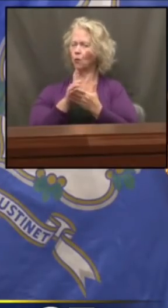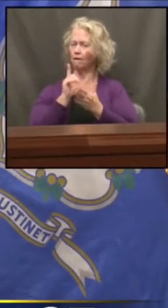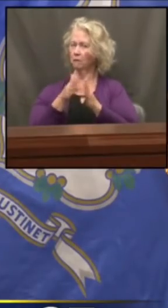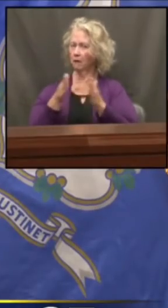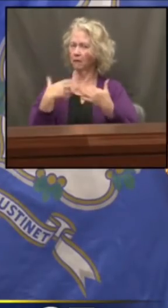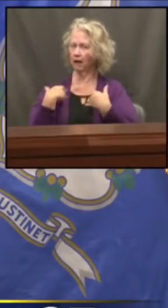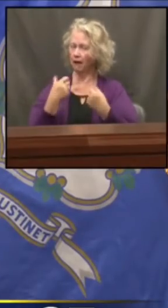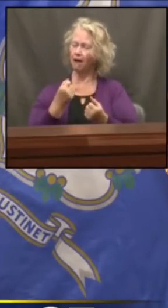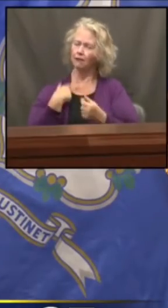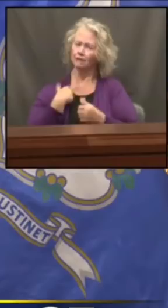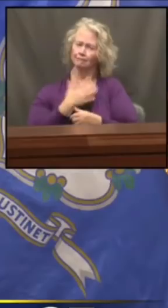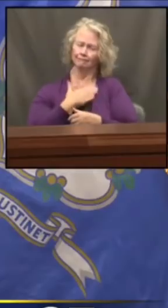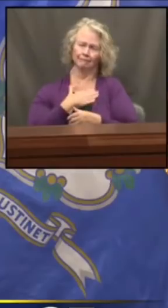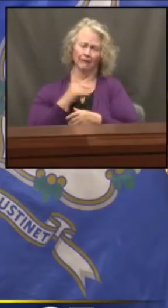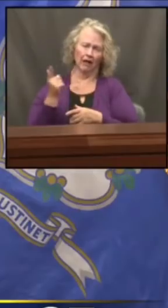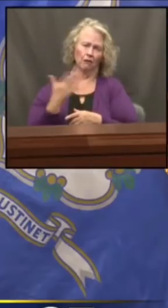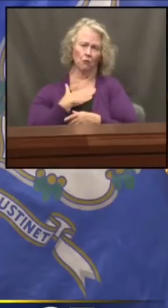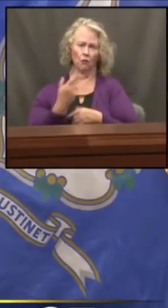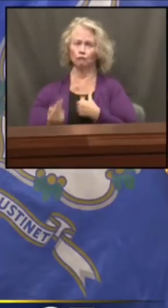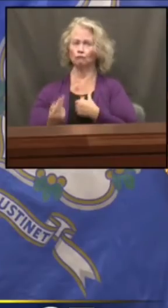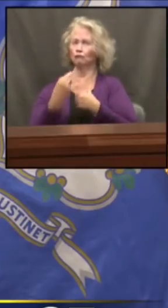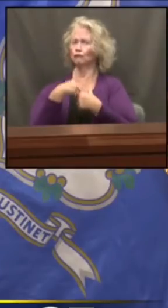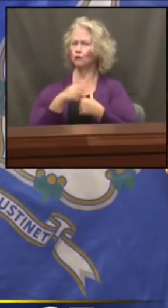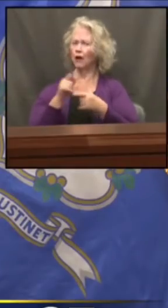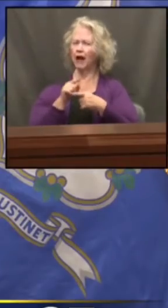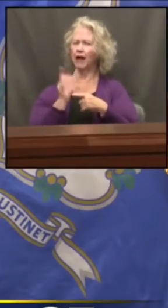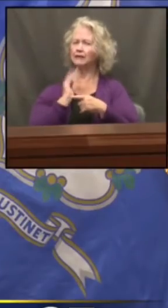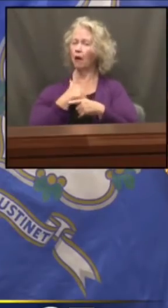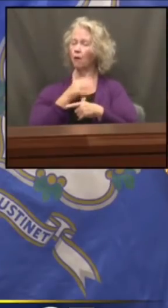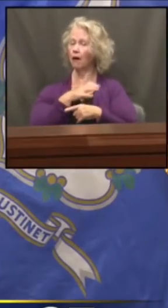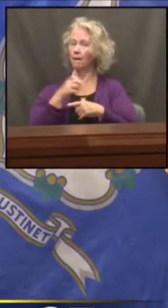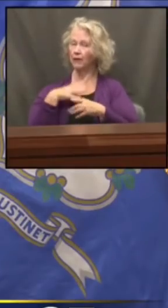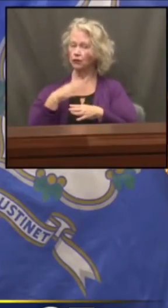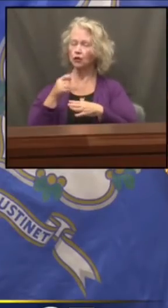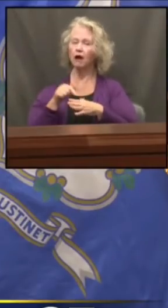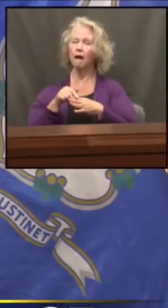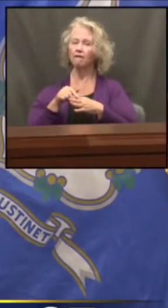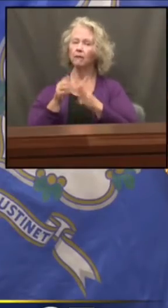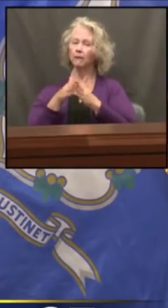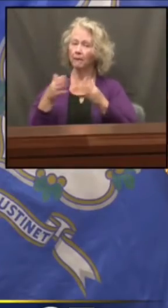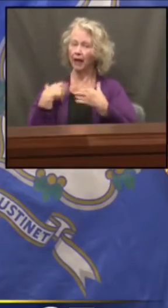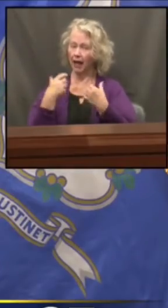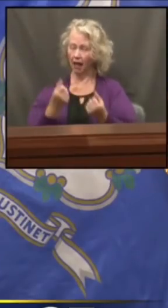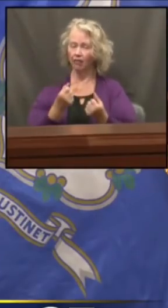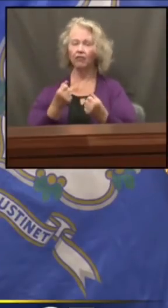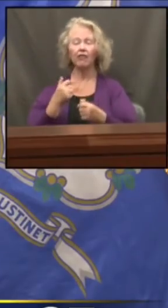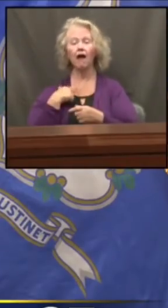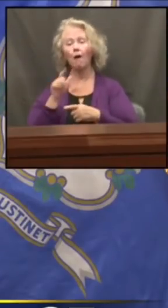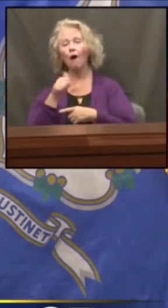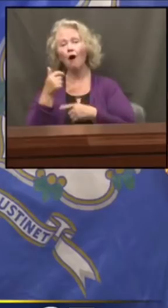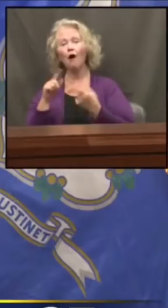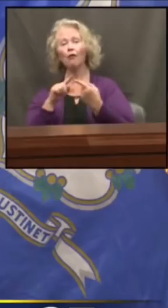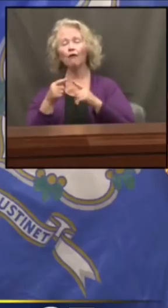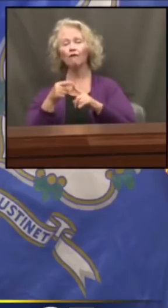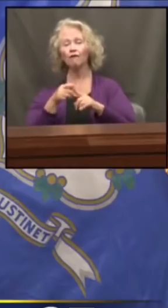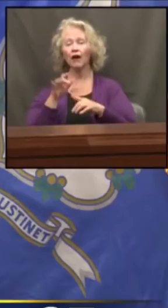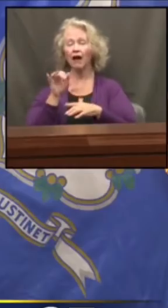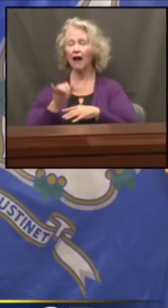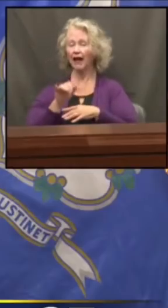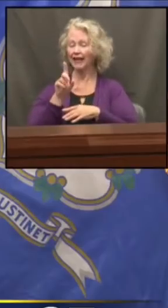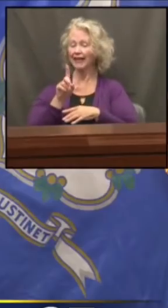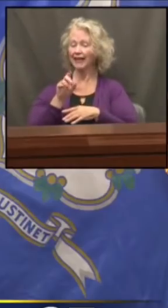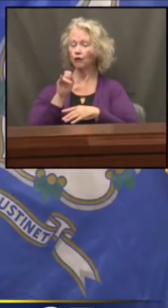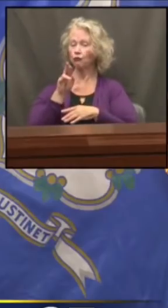to step up as our Commissioner of Public Health, which frees our other friend, Deirdre Gifford, who stays in her role at Department of